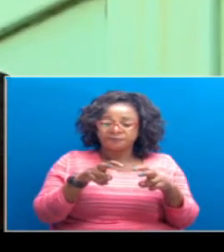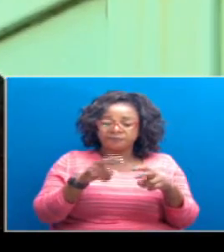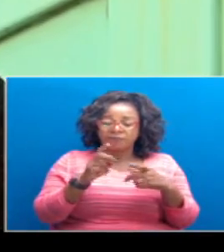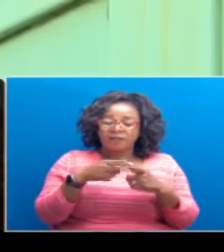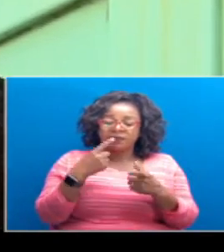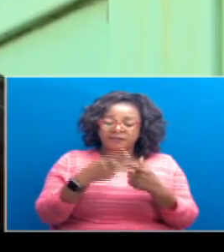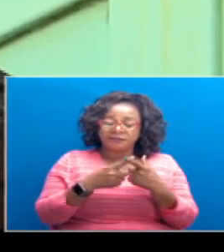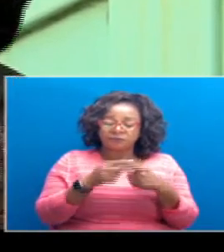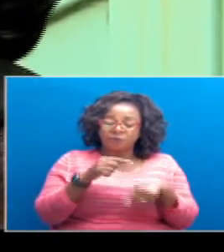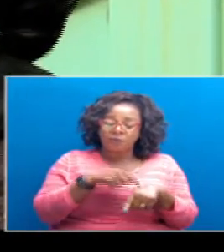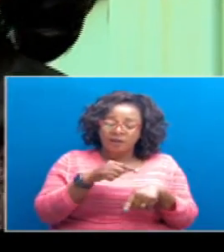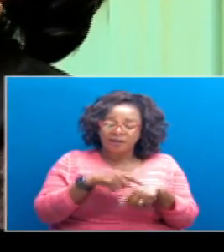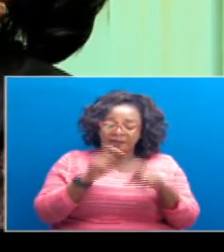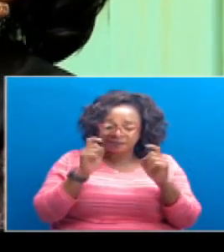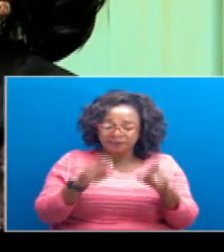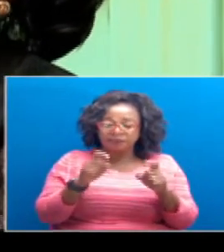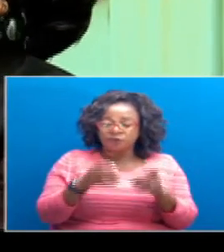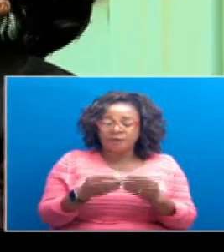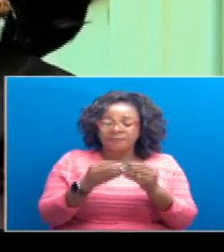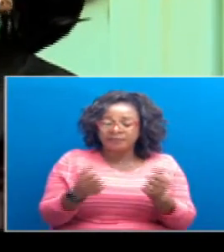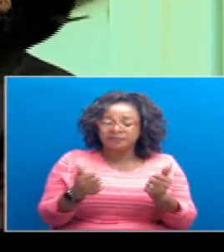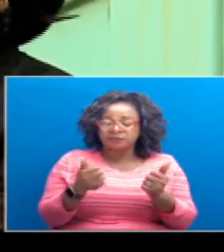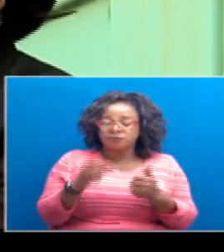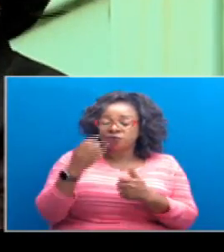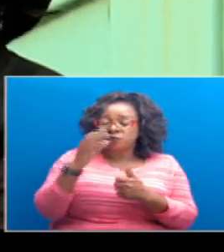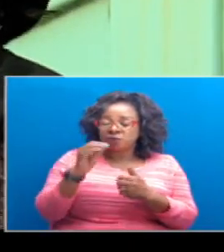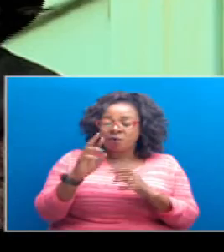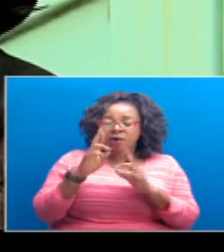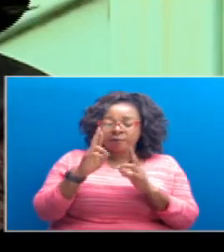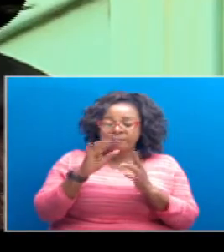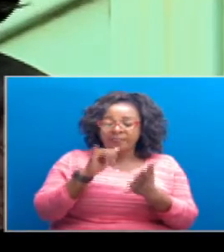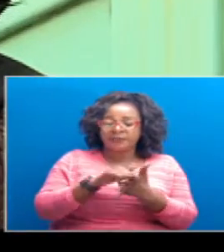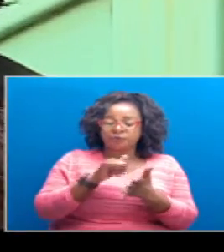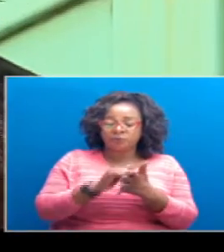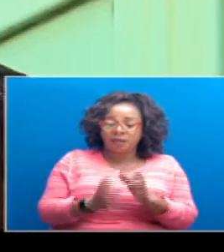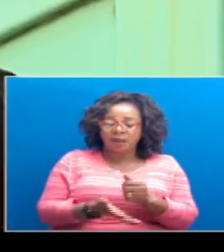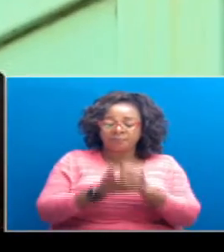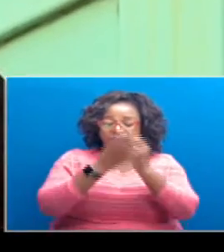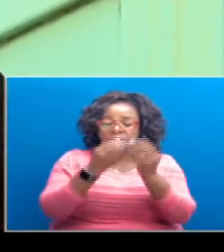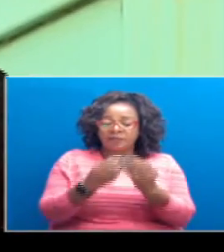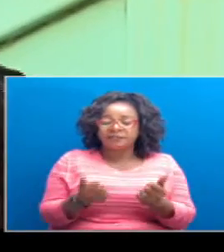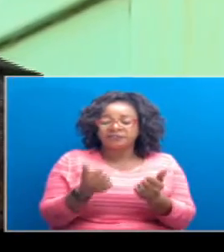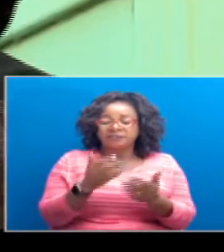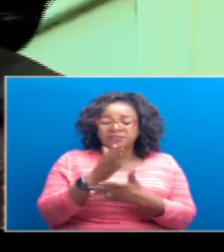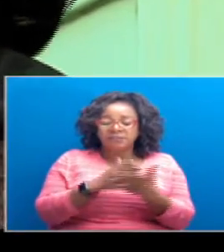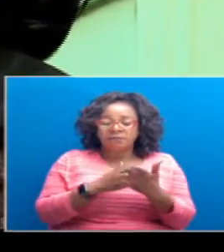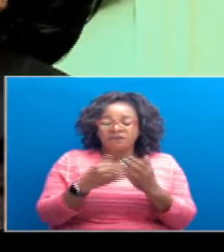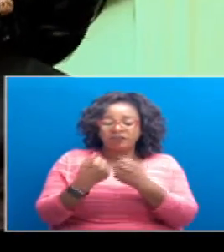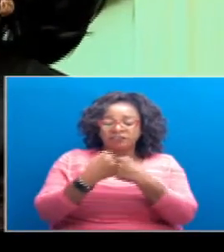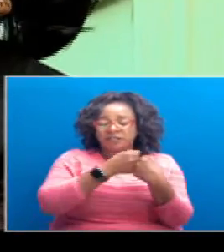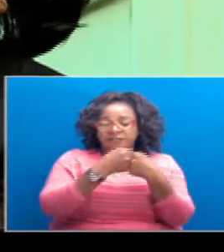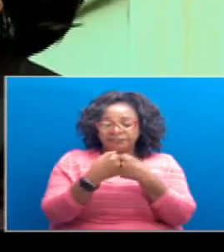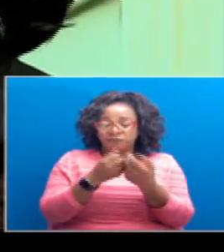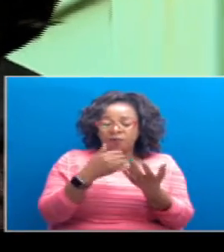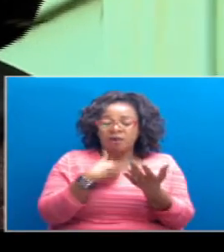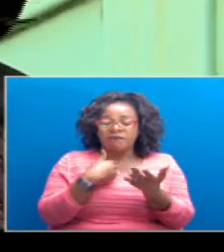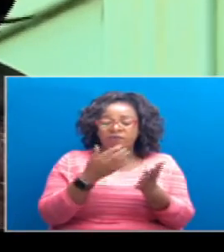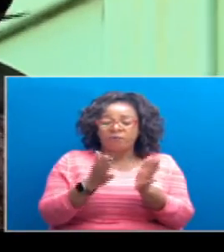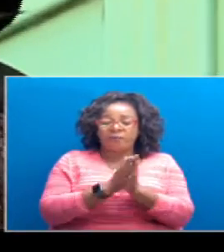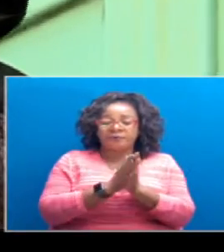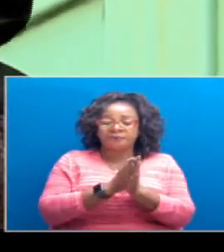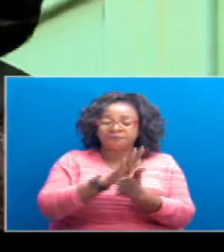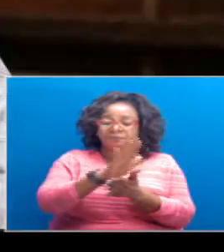when they need to replenish. So we also hope that that will also help to address some of the challenges we are having with the stockouts